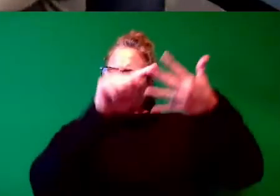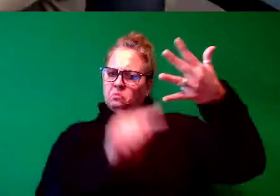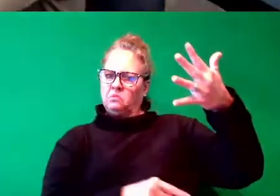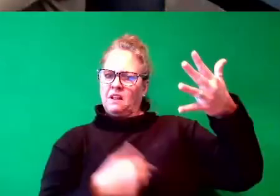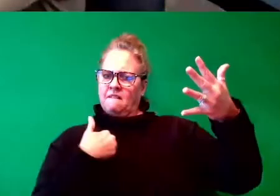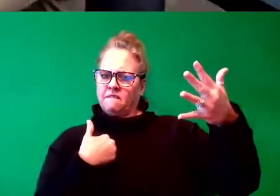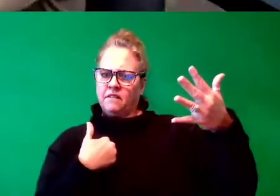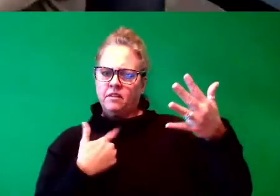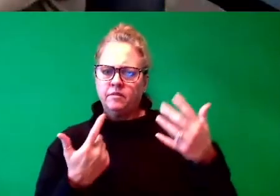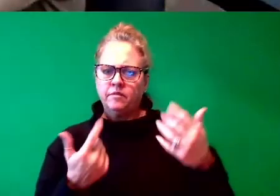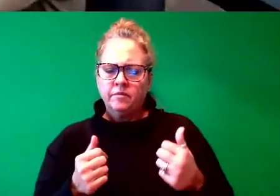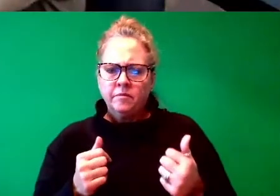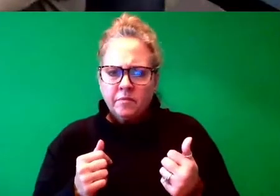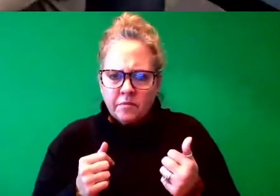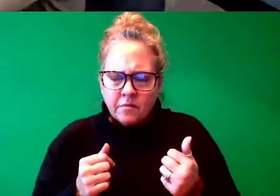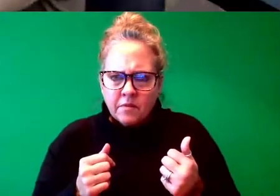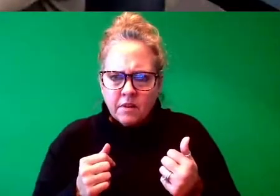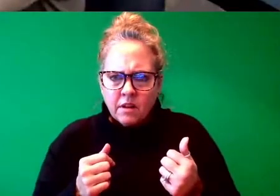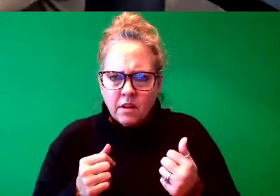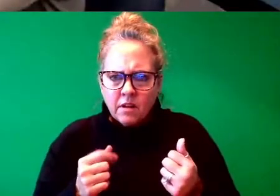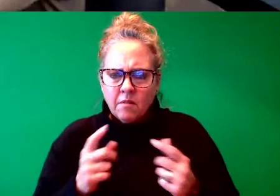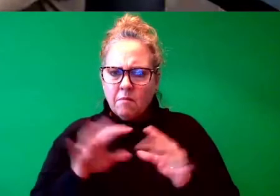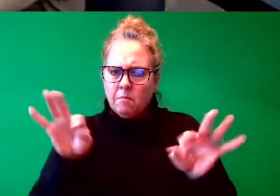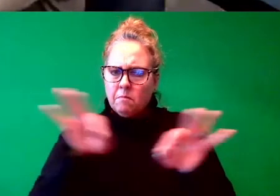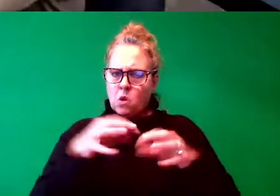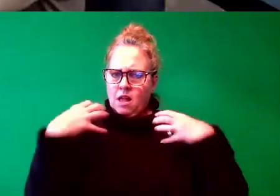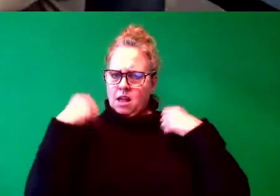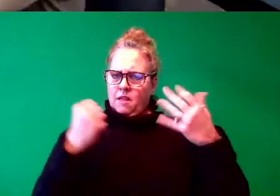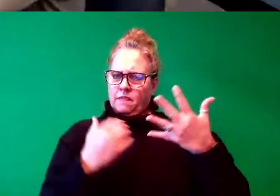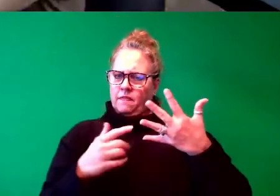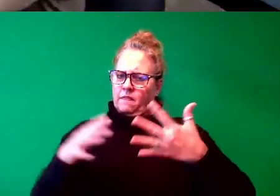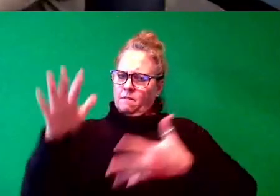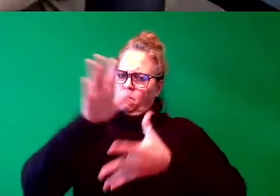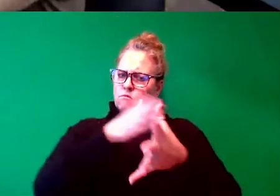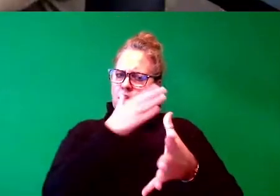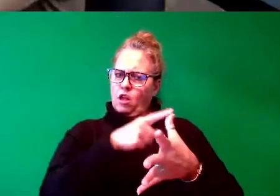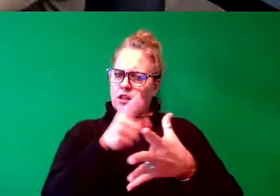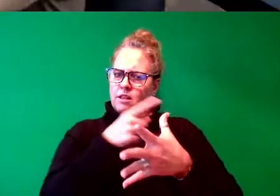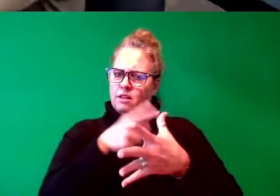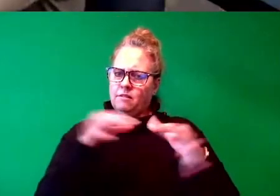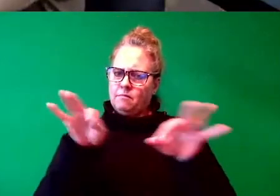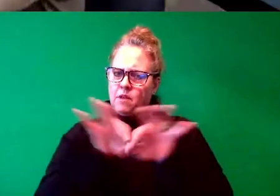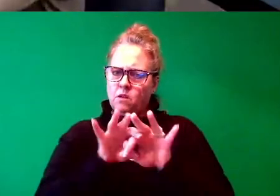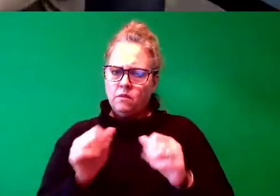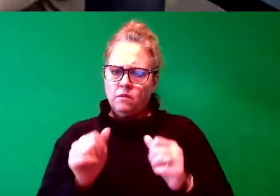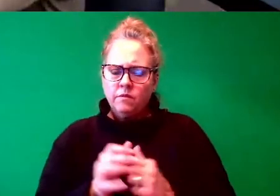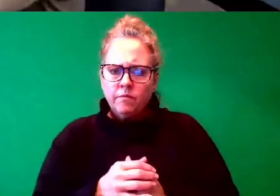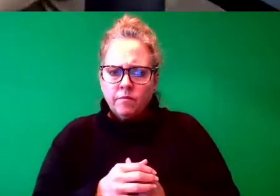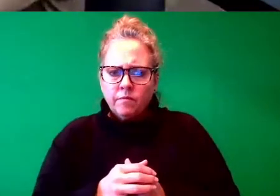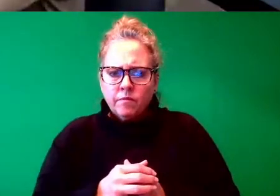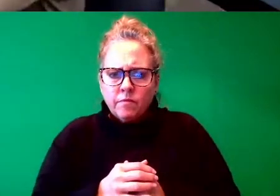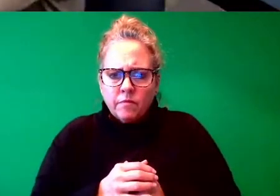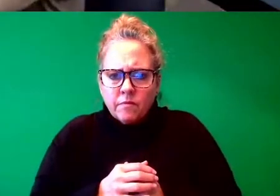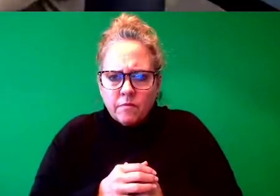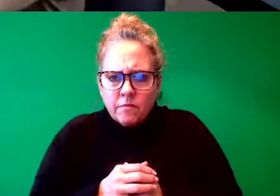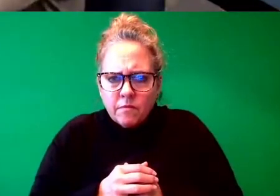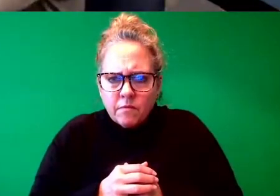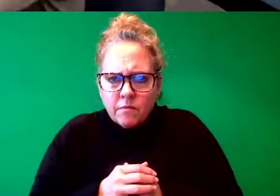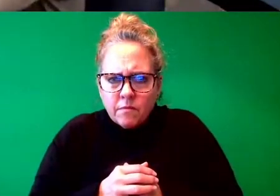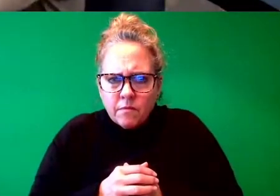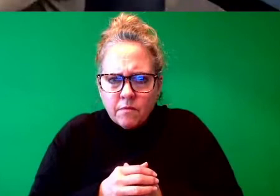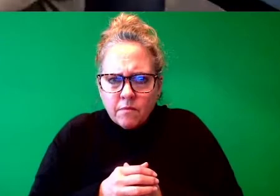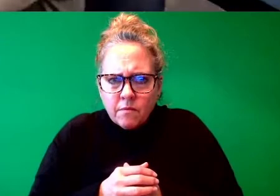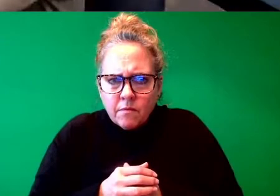forced mandate has on our community by dividing people and driving people into corners and making